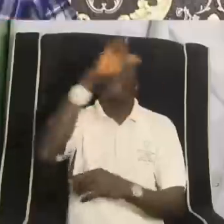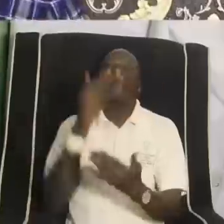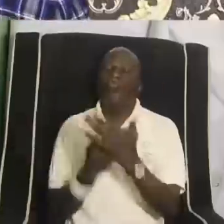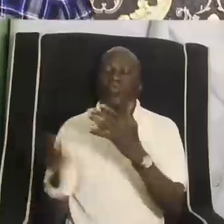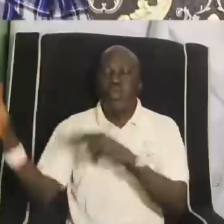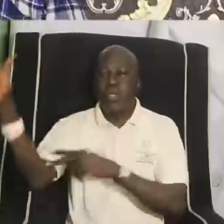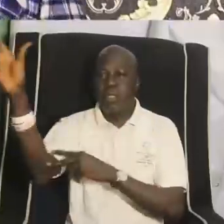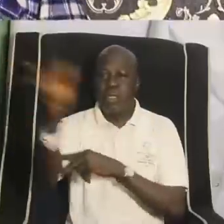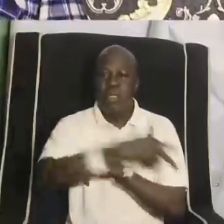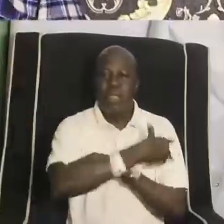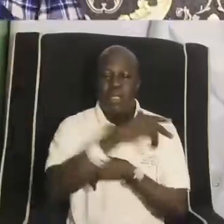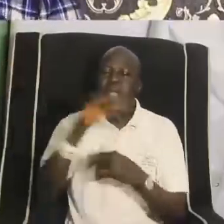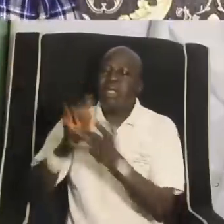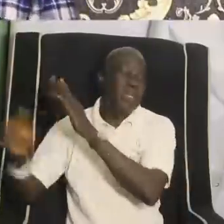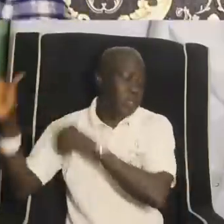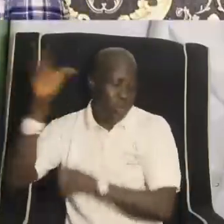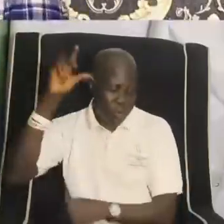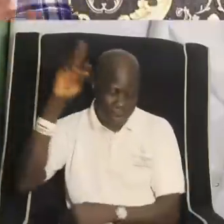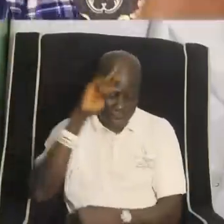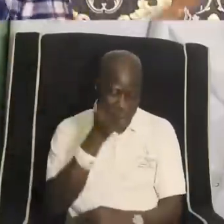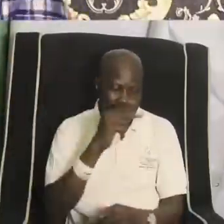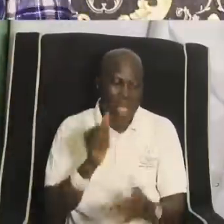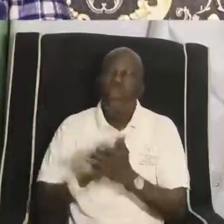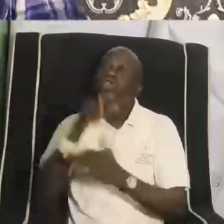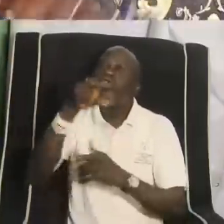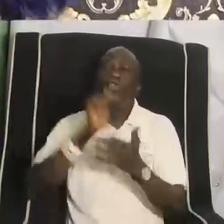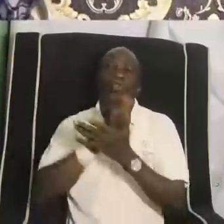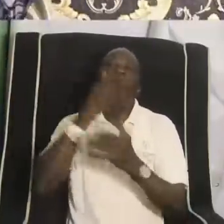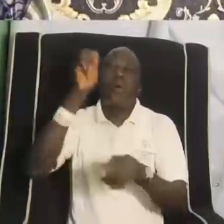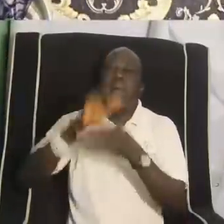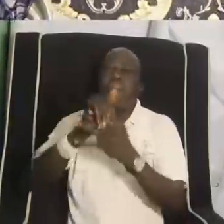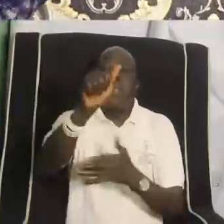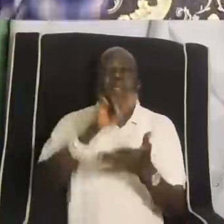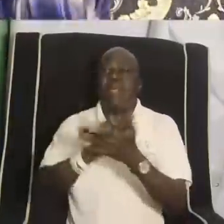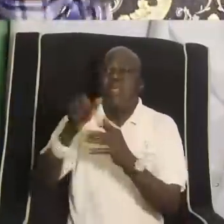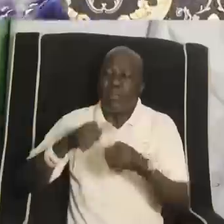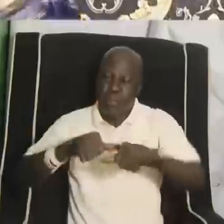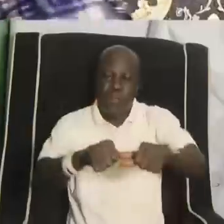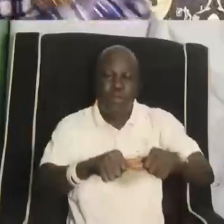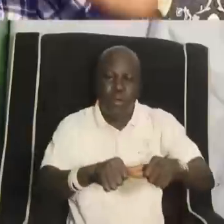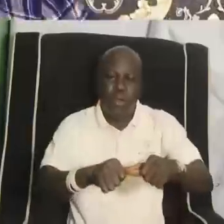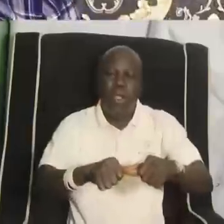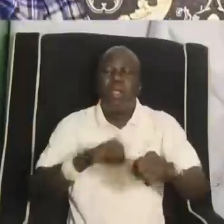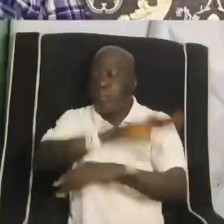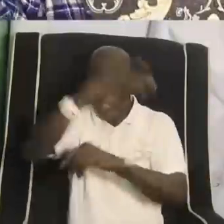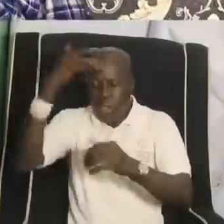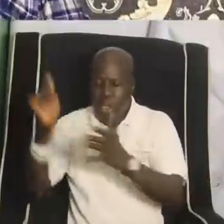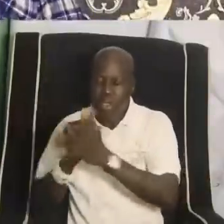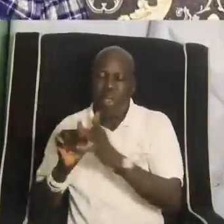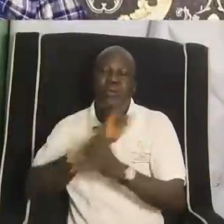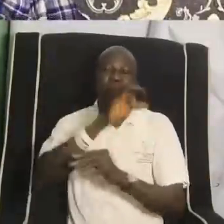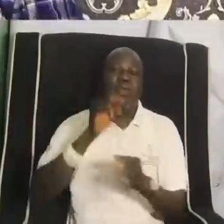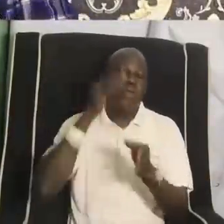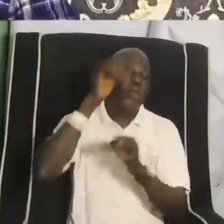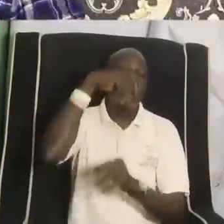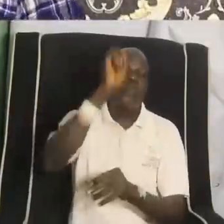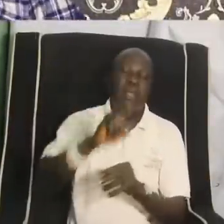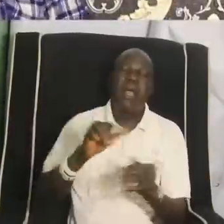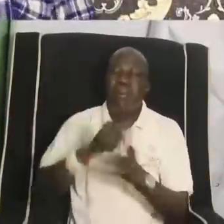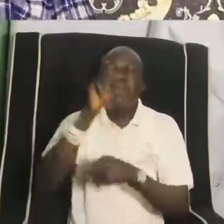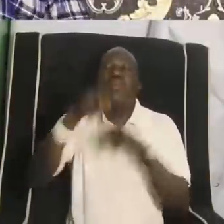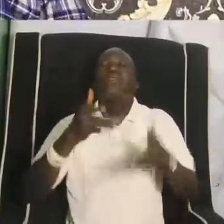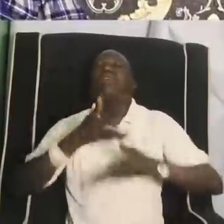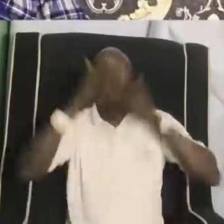meta. For 3 days. Ever me sha. Listen to me, sir. You want to go tell you. You are the one that should follow this structure. Majemo. Because of confidence. Awon eniyan ti